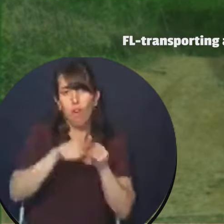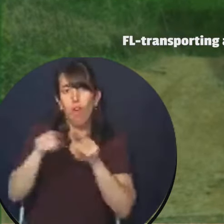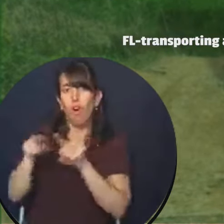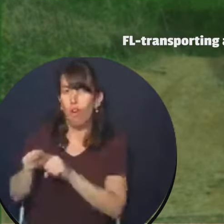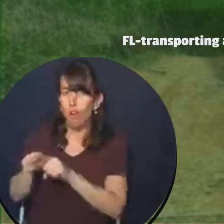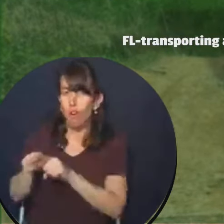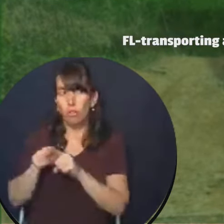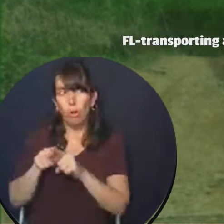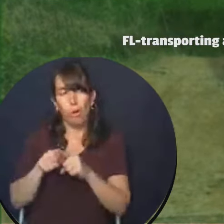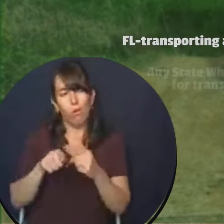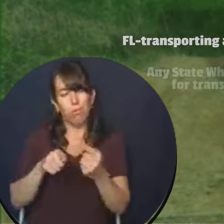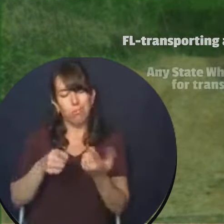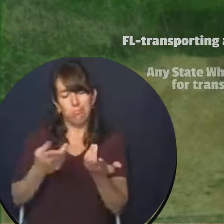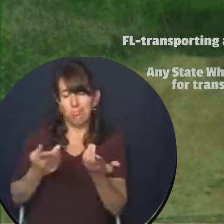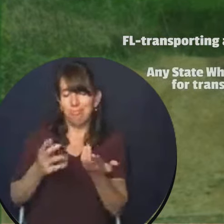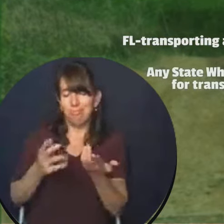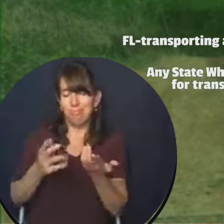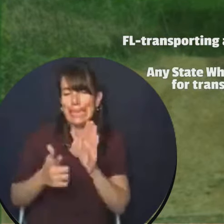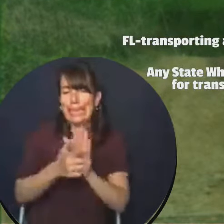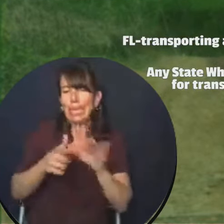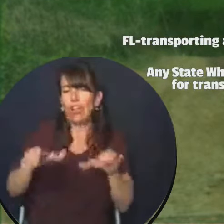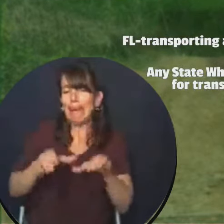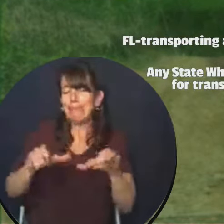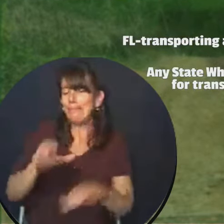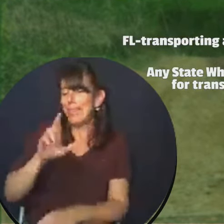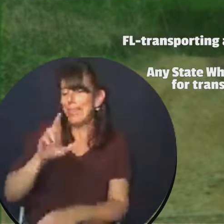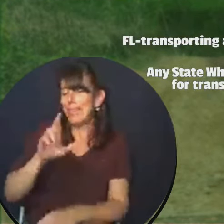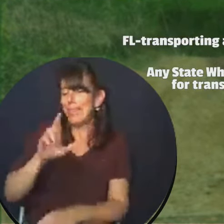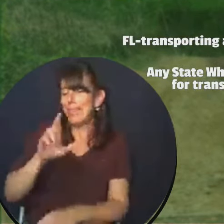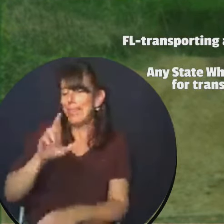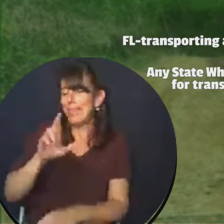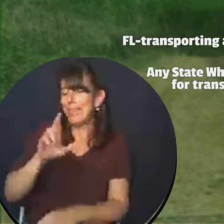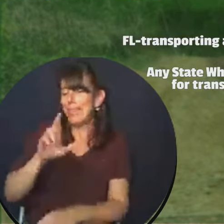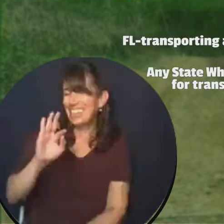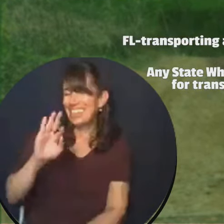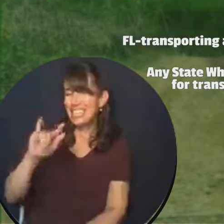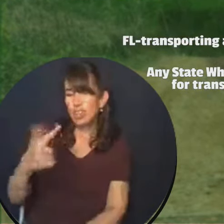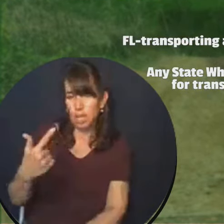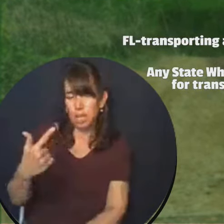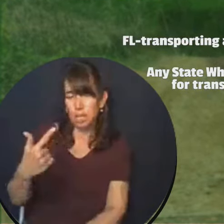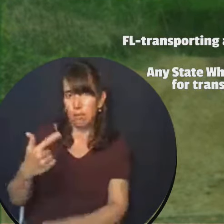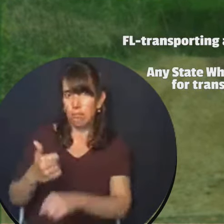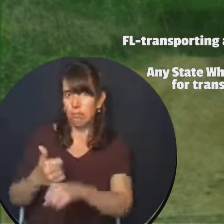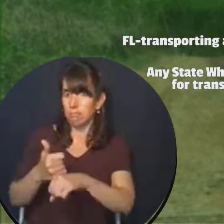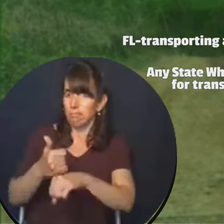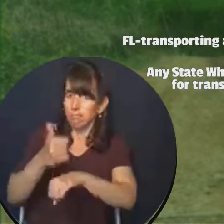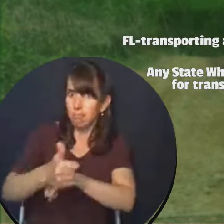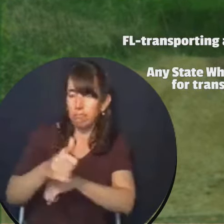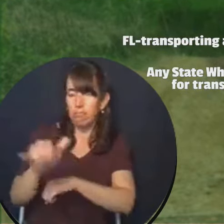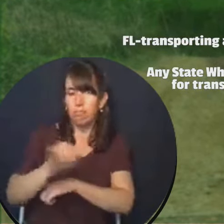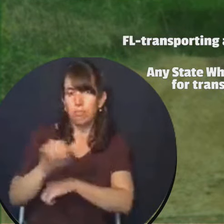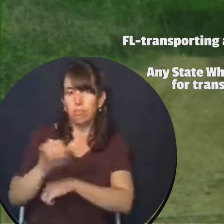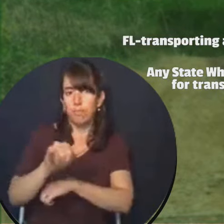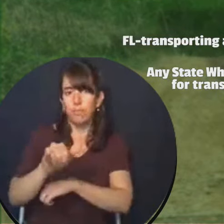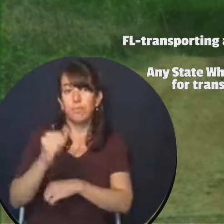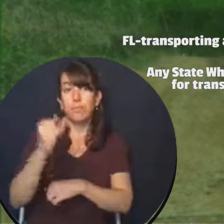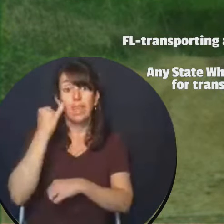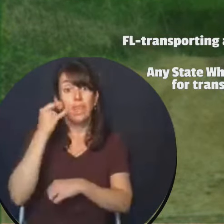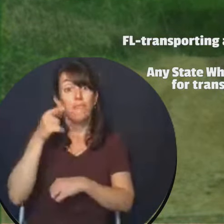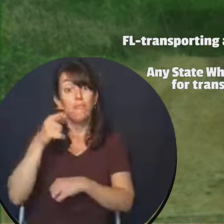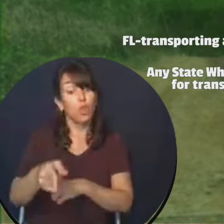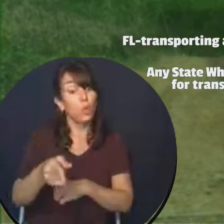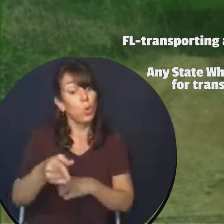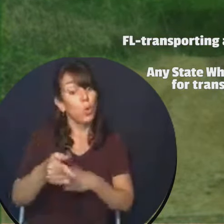sentence. And in any state where abortion is illegal, threats of human trafficking for transporting people out of state for access to